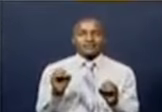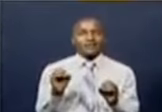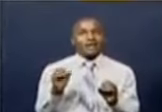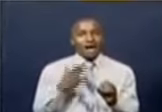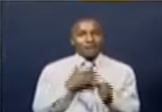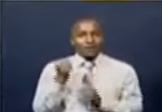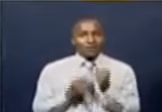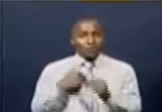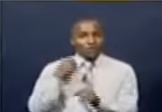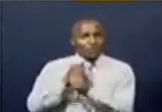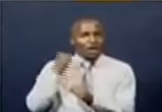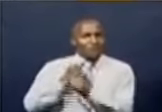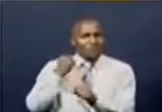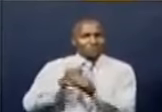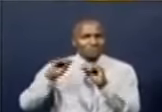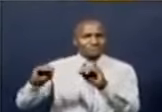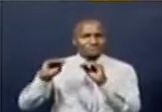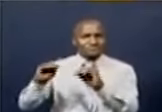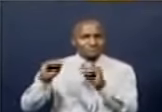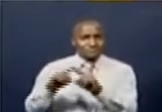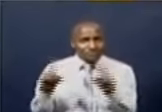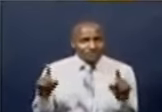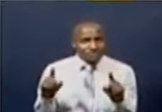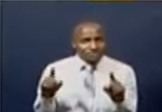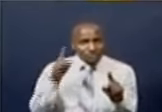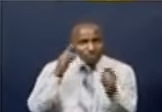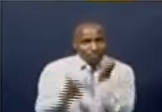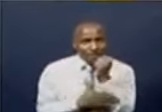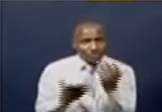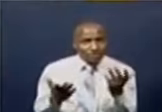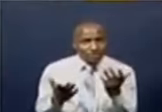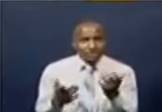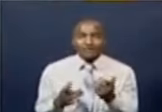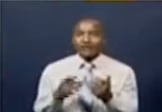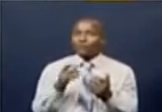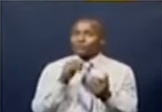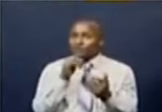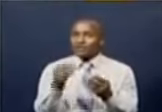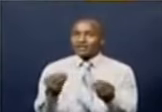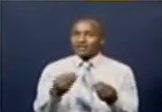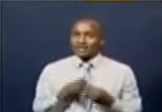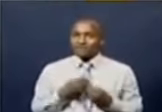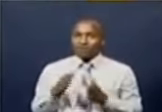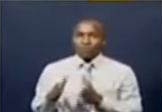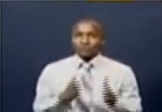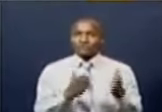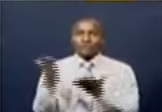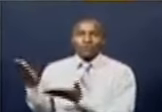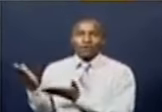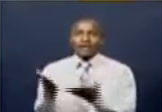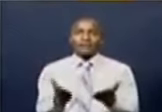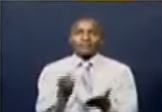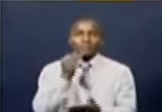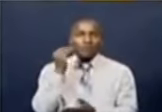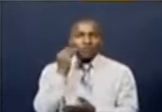really work hard for. And to make matters worse, we are not being given the opportunity to welcome them home. They're coming